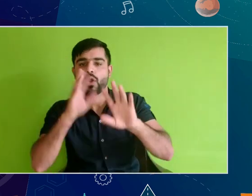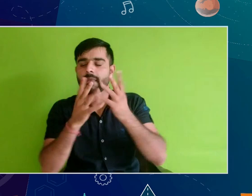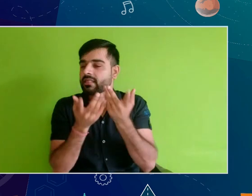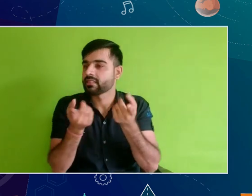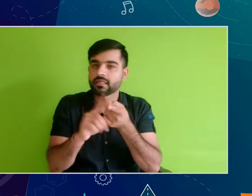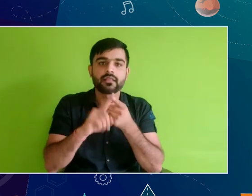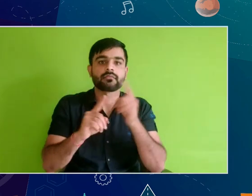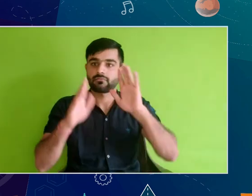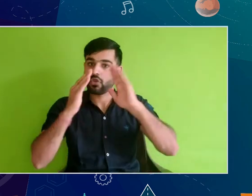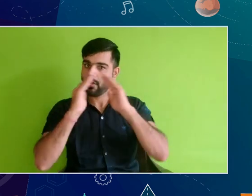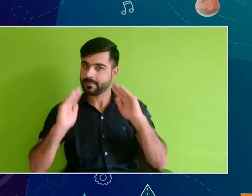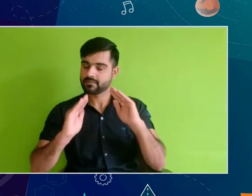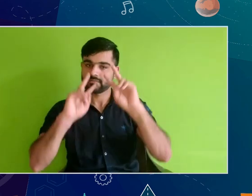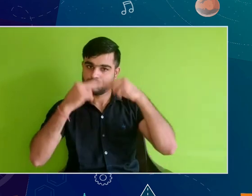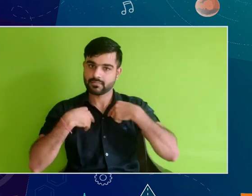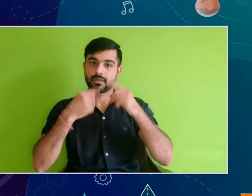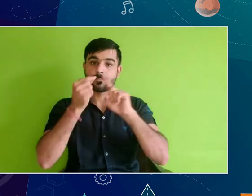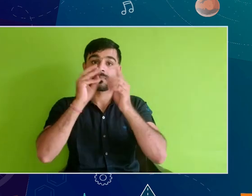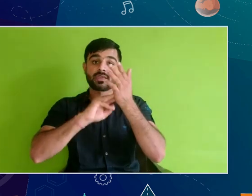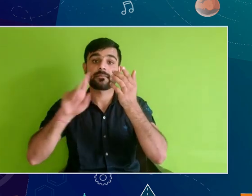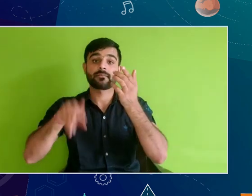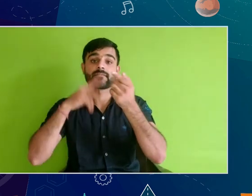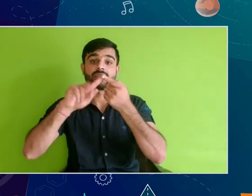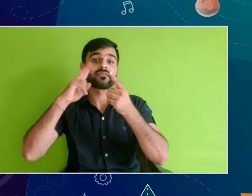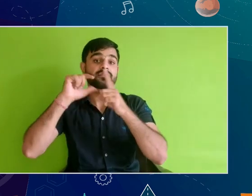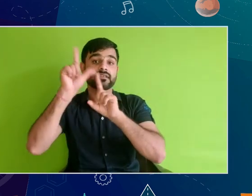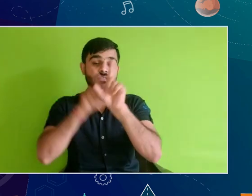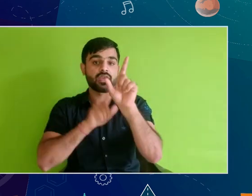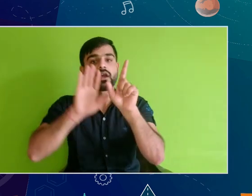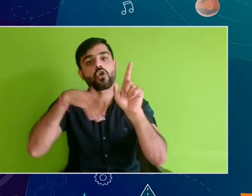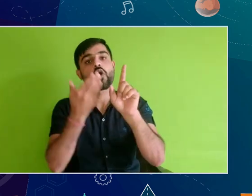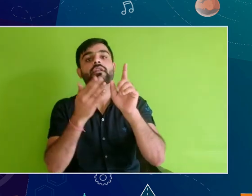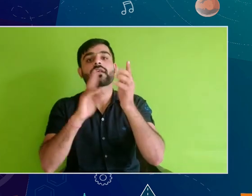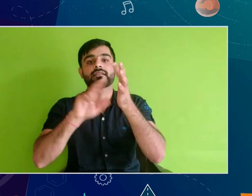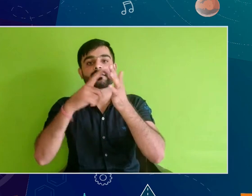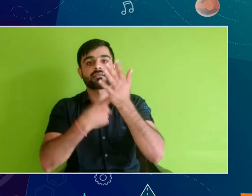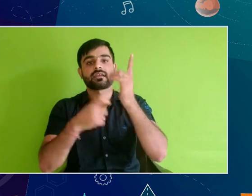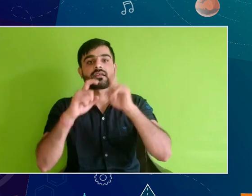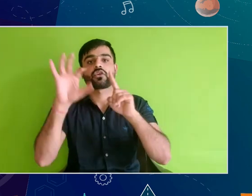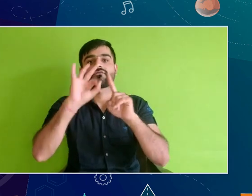keep watching PM eVidya and also NCERT official. Allow me to go now. Namaskar.